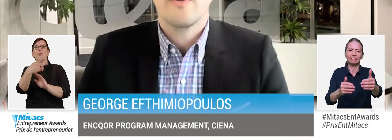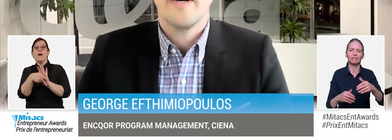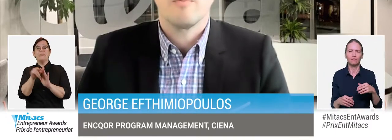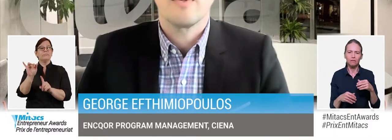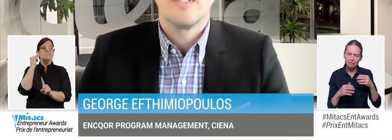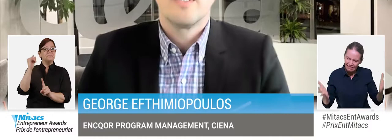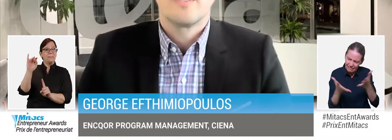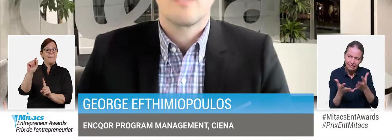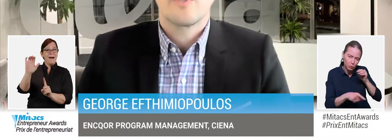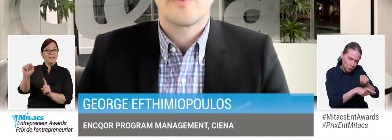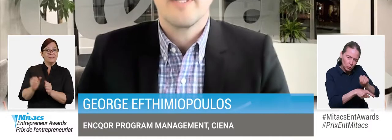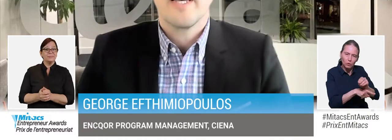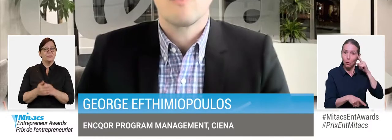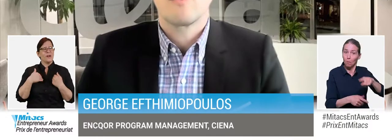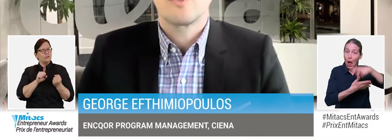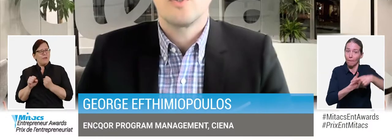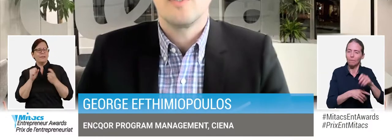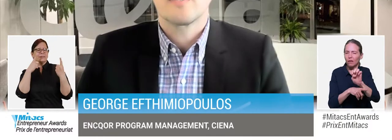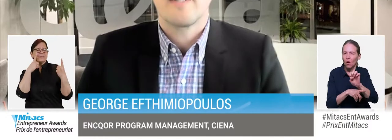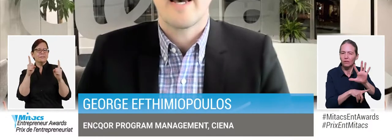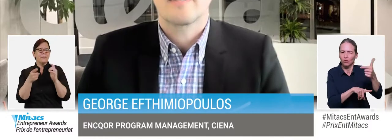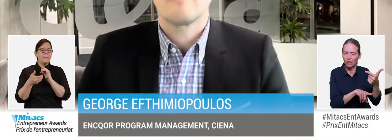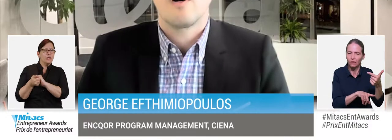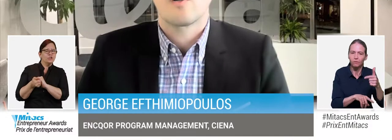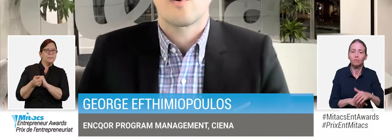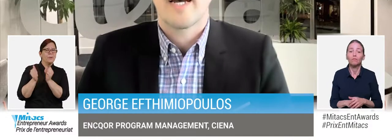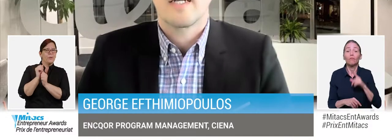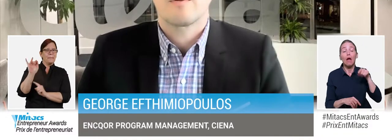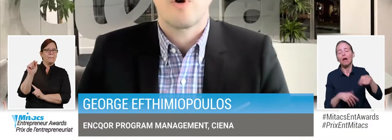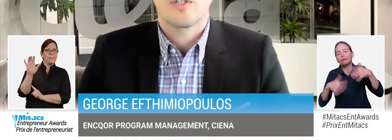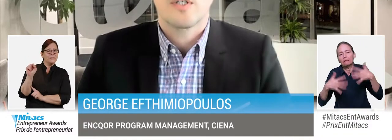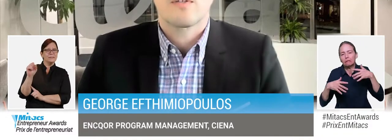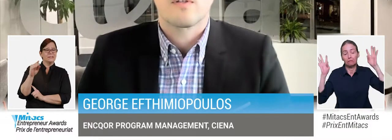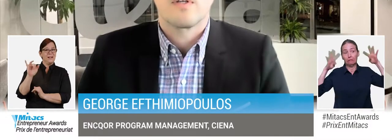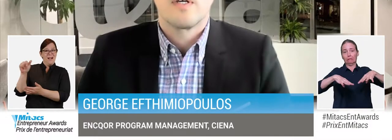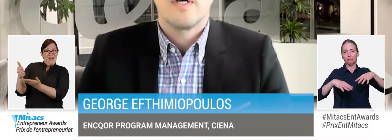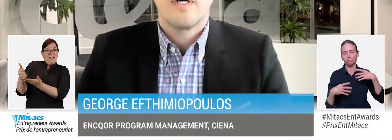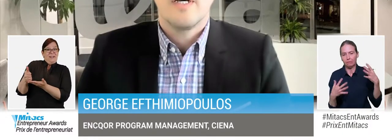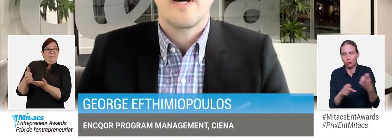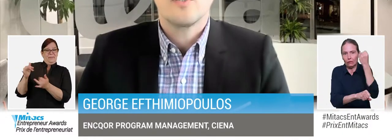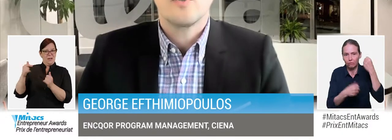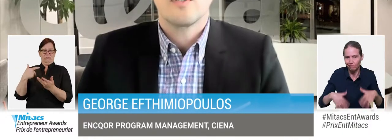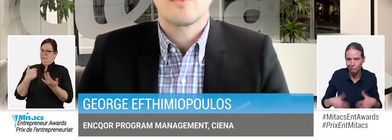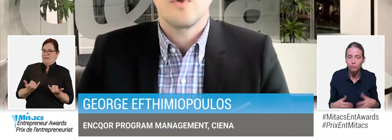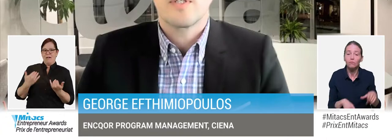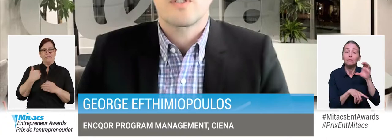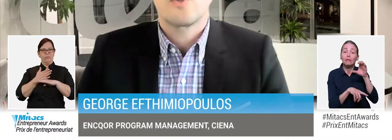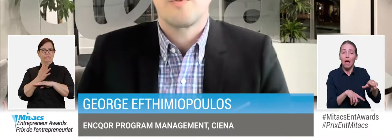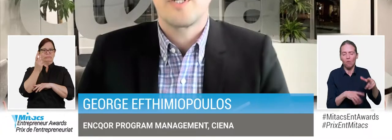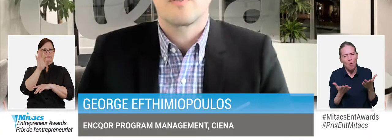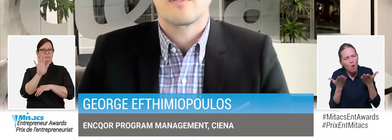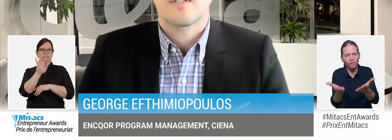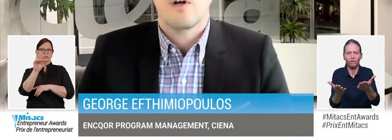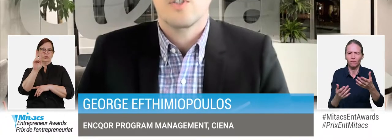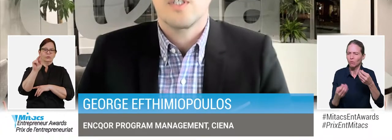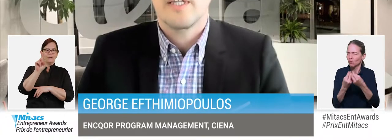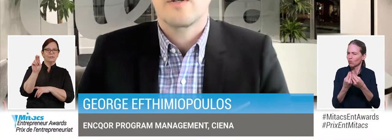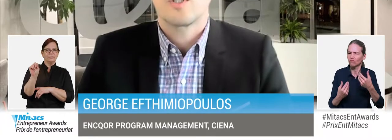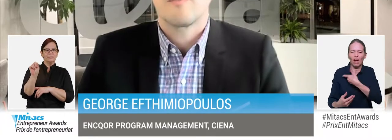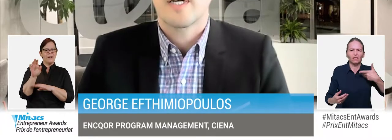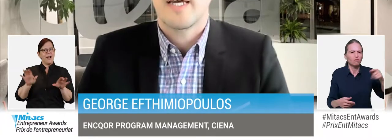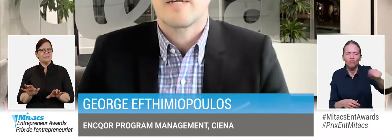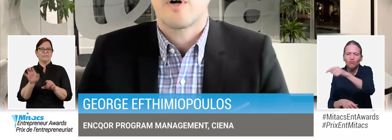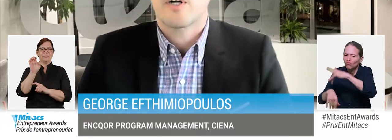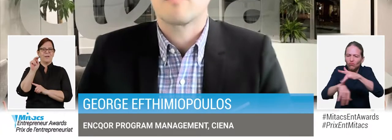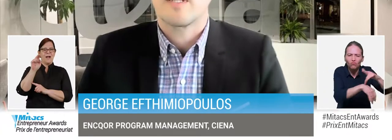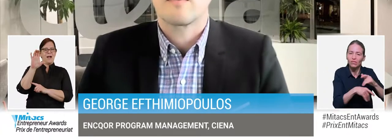is with their help that we currently have over 24 active Encore academic projects and hundreds of students contributing to the technology